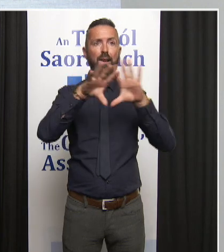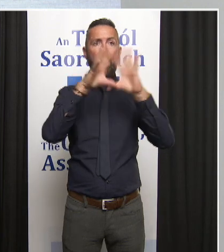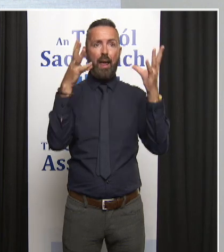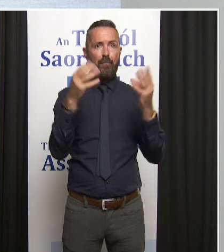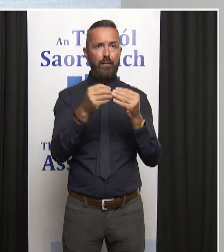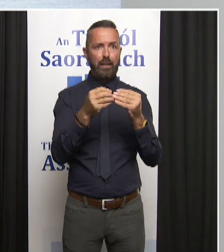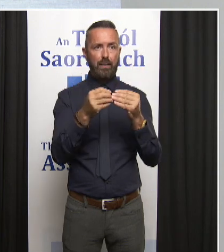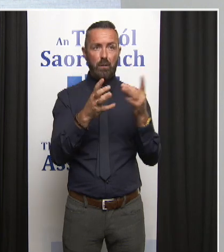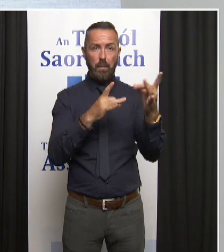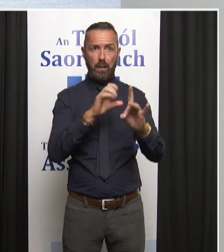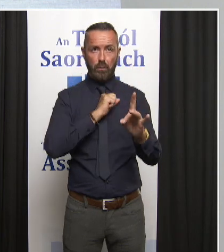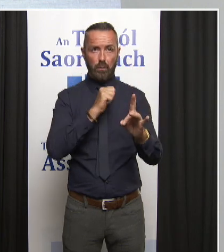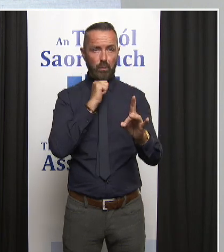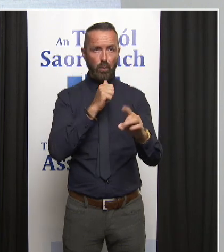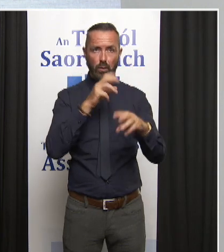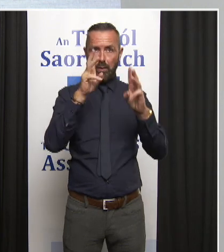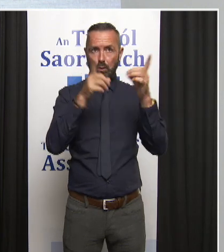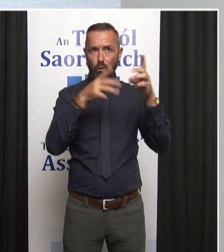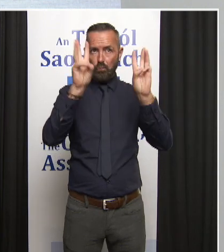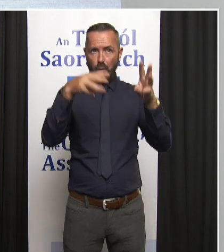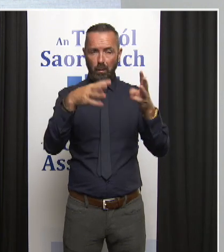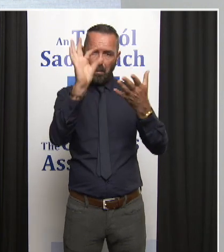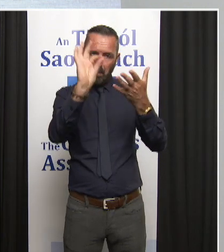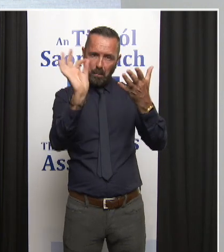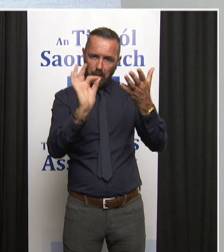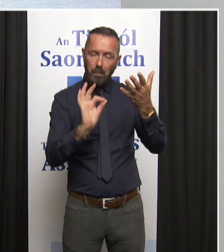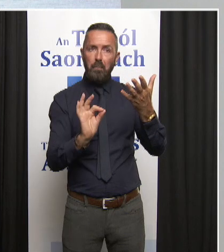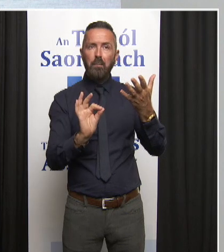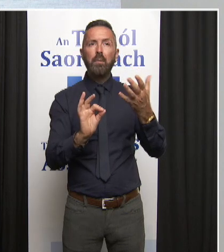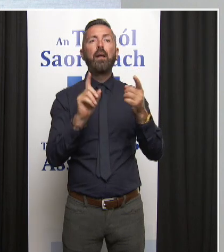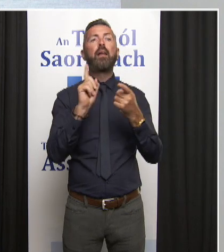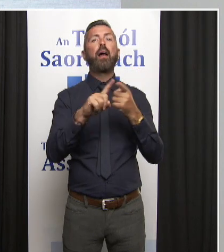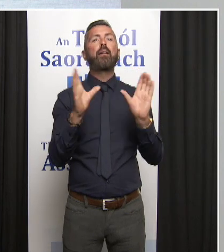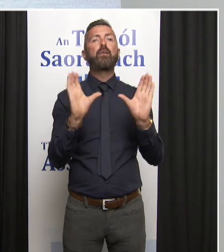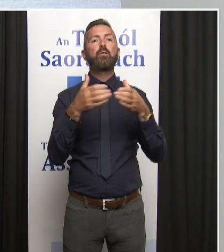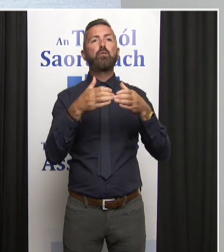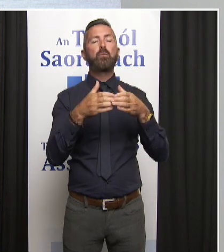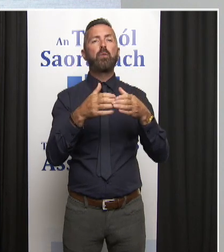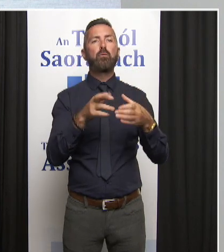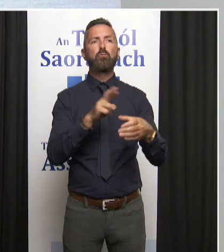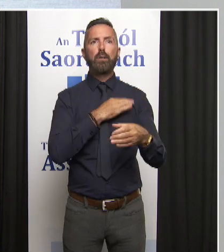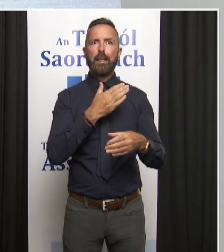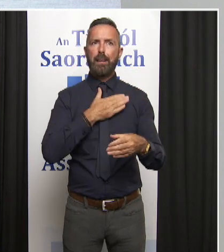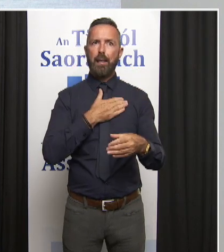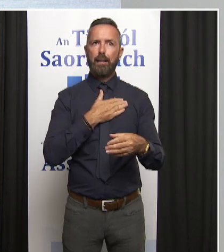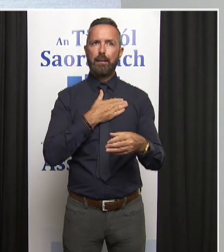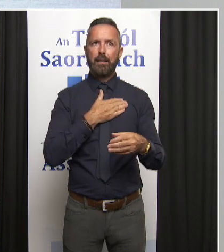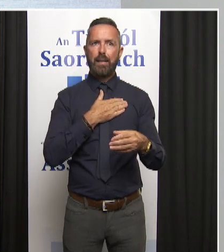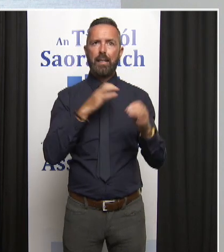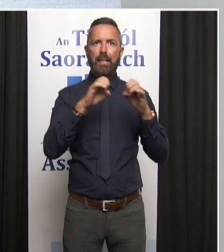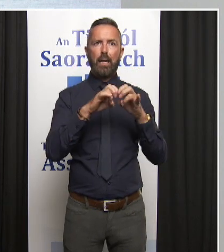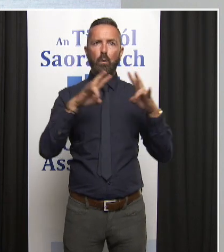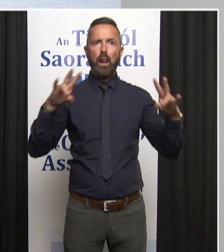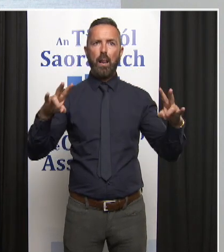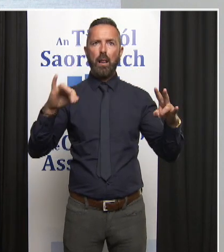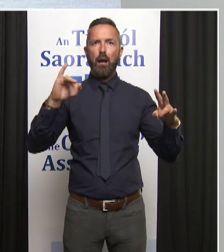in place to make sure that that was done properly. And then the group was very in favour of equalisation, so